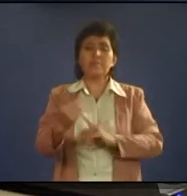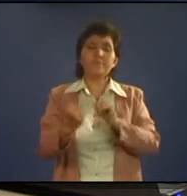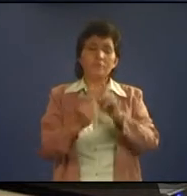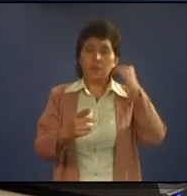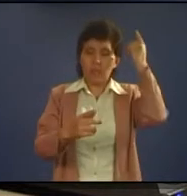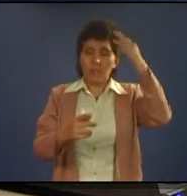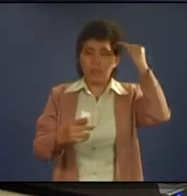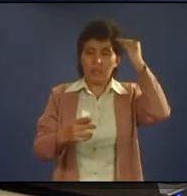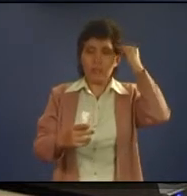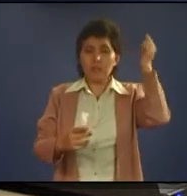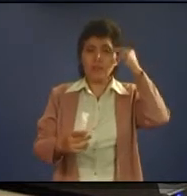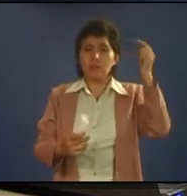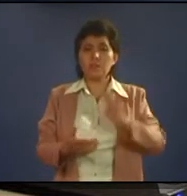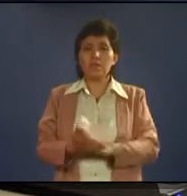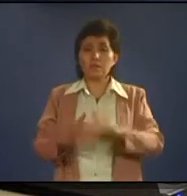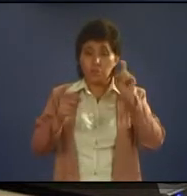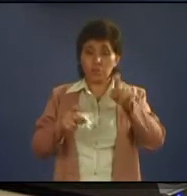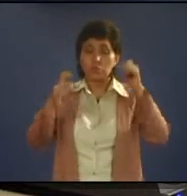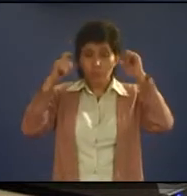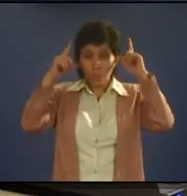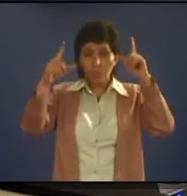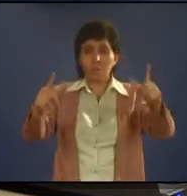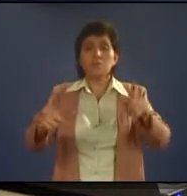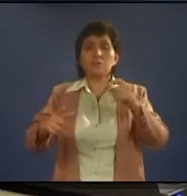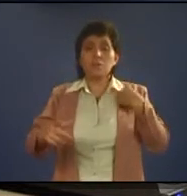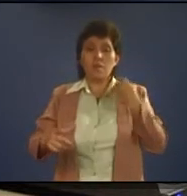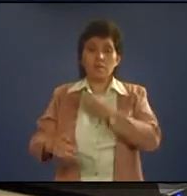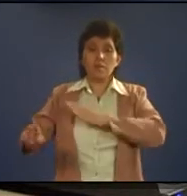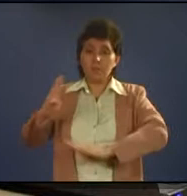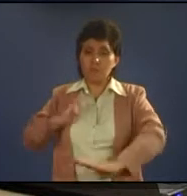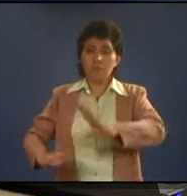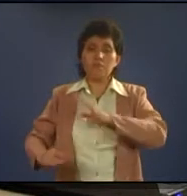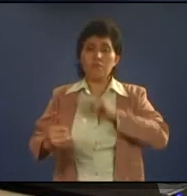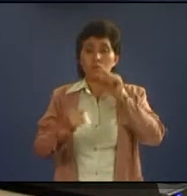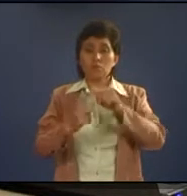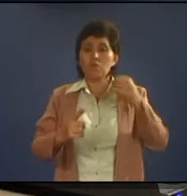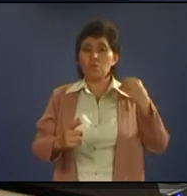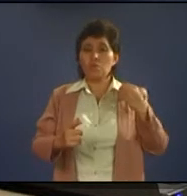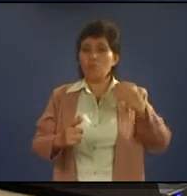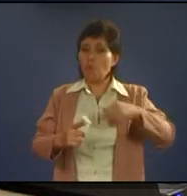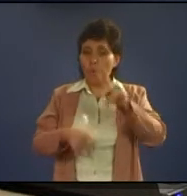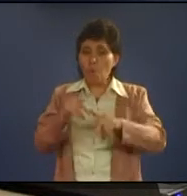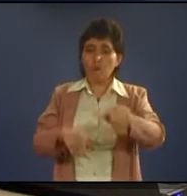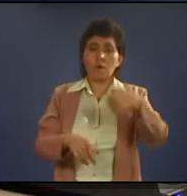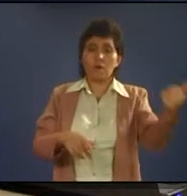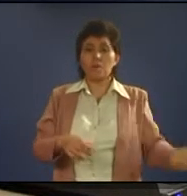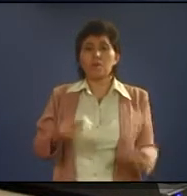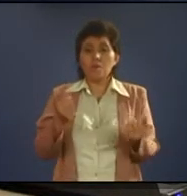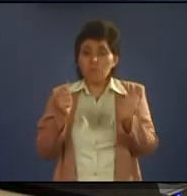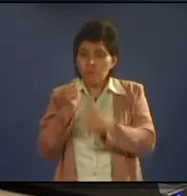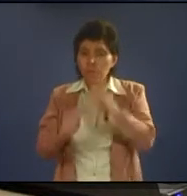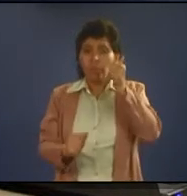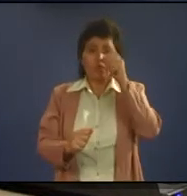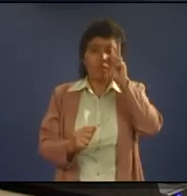aware of our behavior towards other people. More so, not the things that you can see and do, but more so